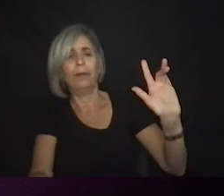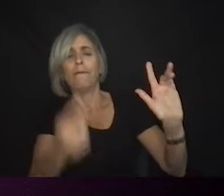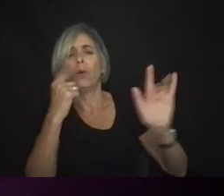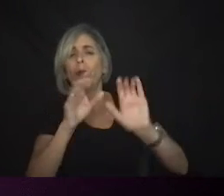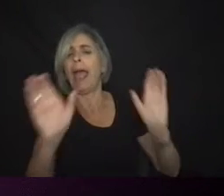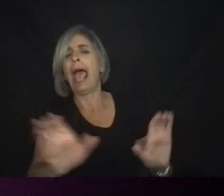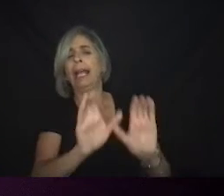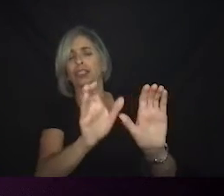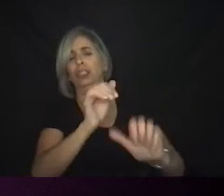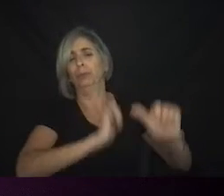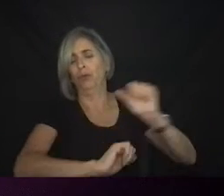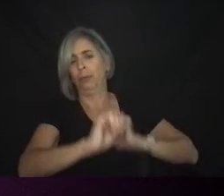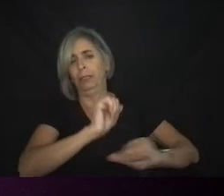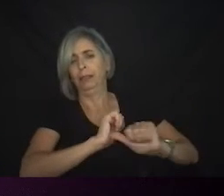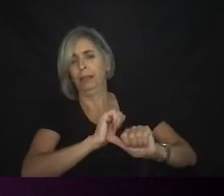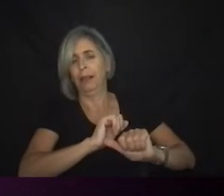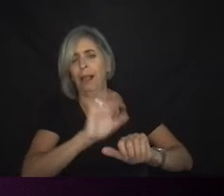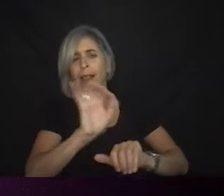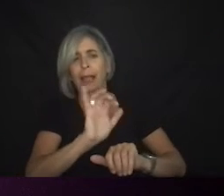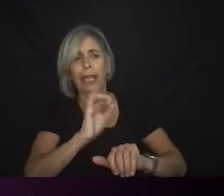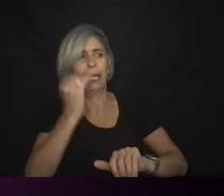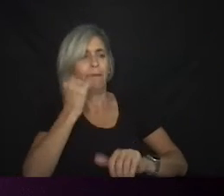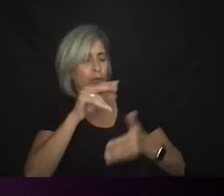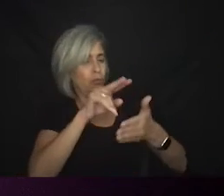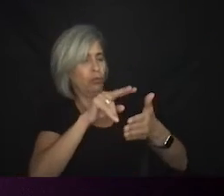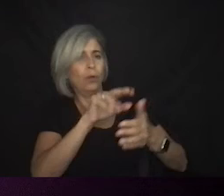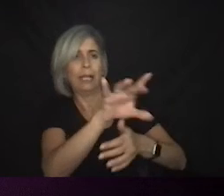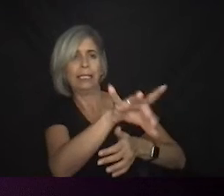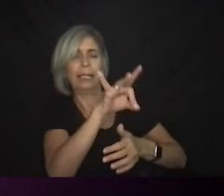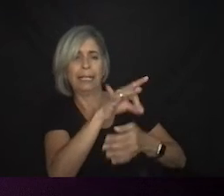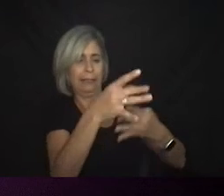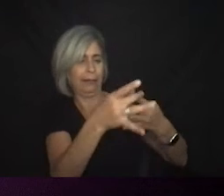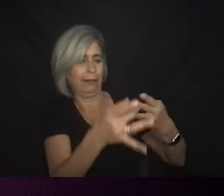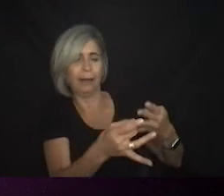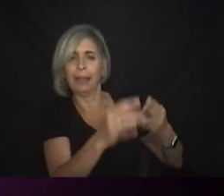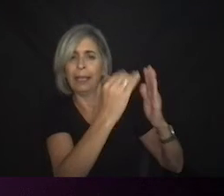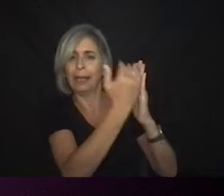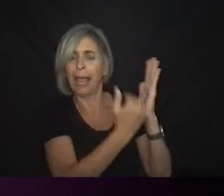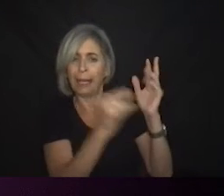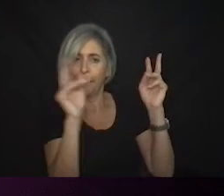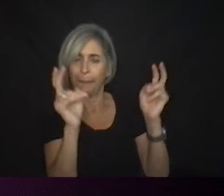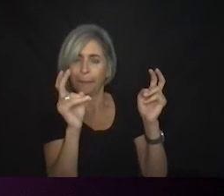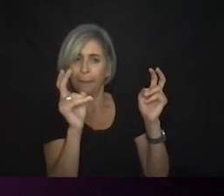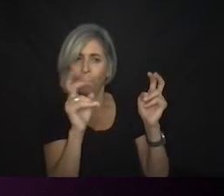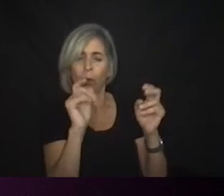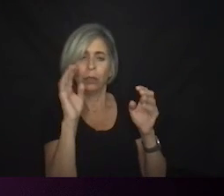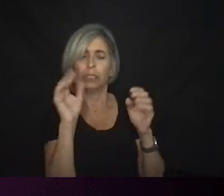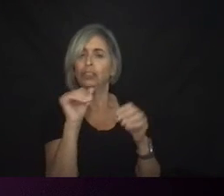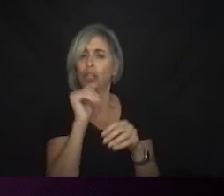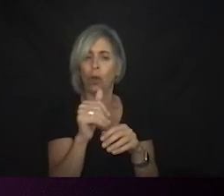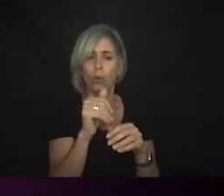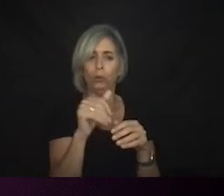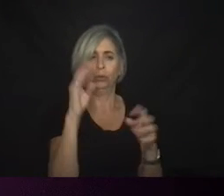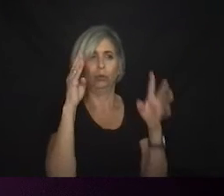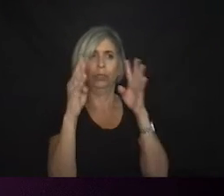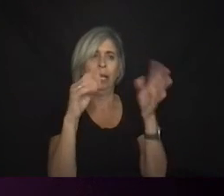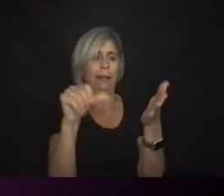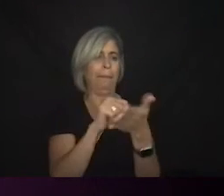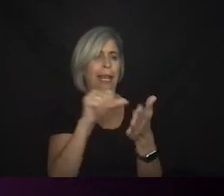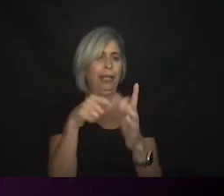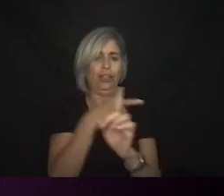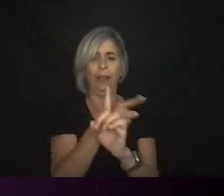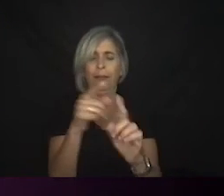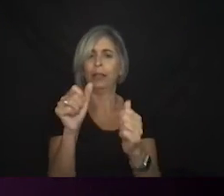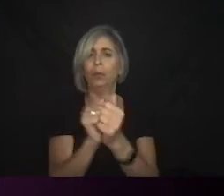action on the same page, maybe like deleting an item or creating a new item, but don't perform page navigations